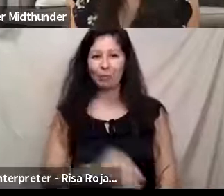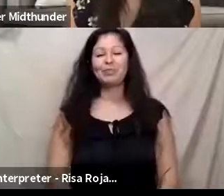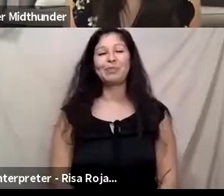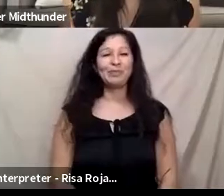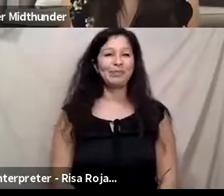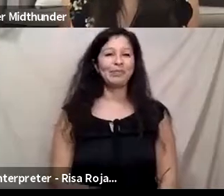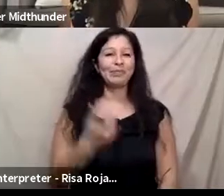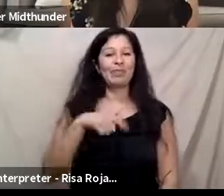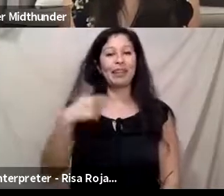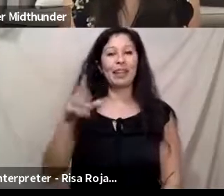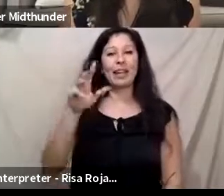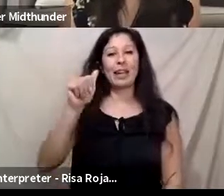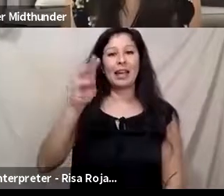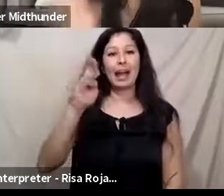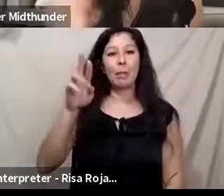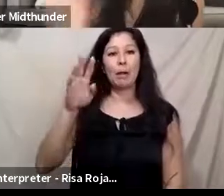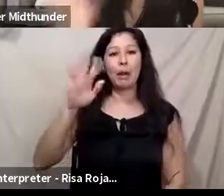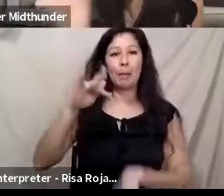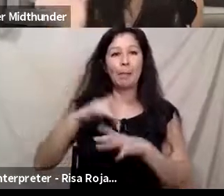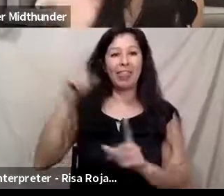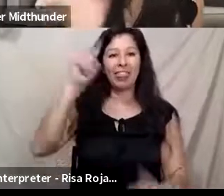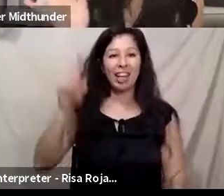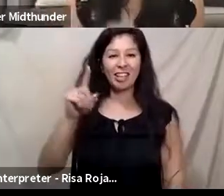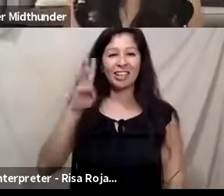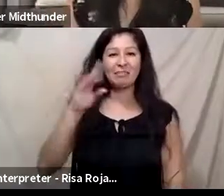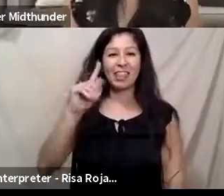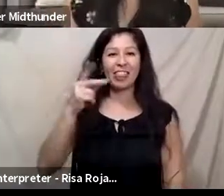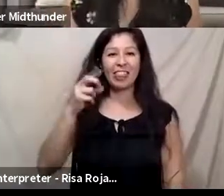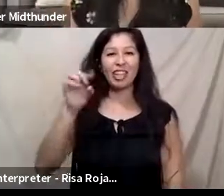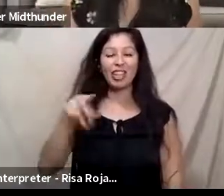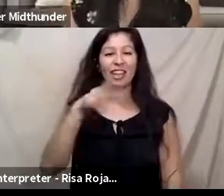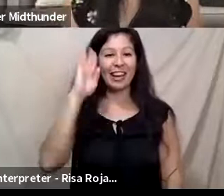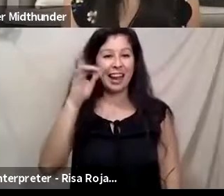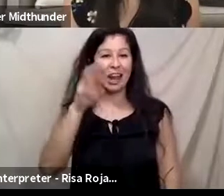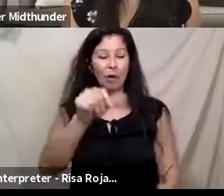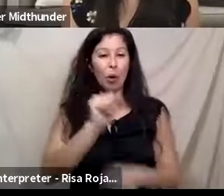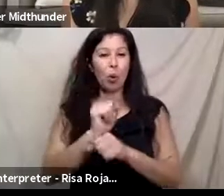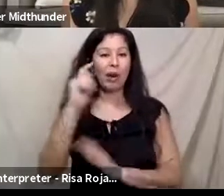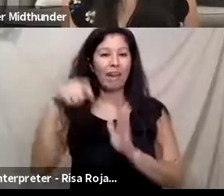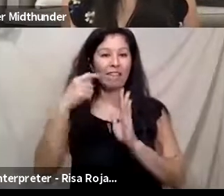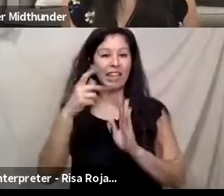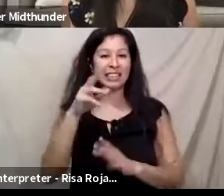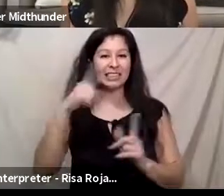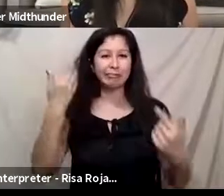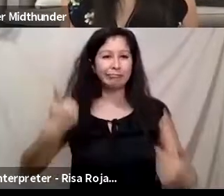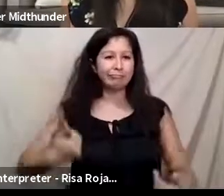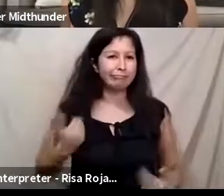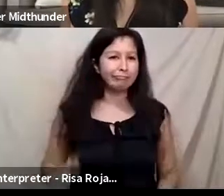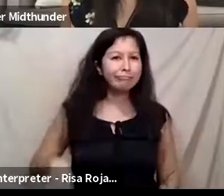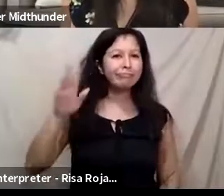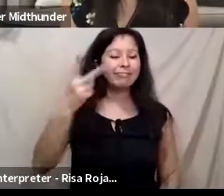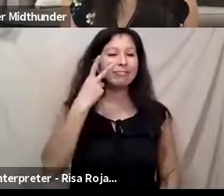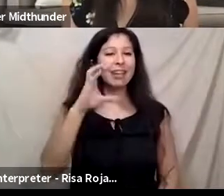We also have Amber Midthunder. Hi, Amber. Amber has been working in film and television since she was very young. She was